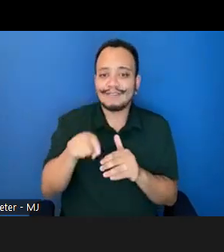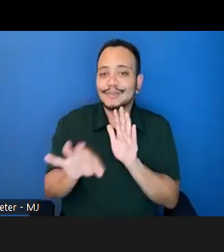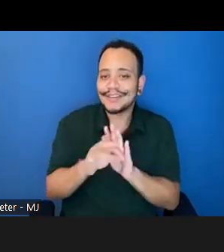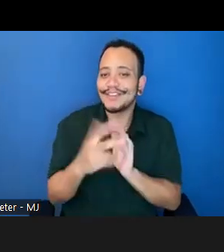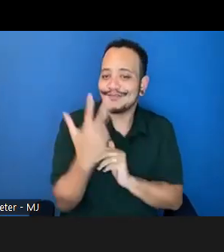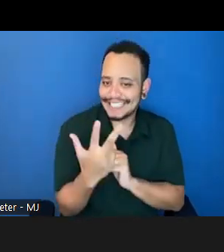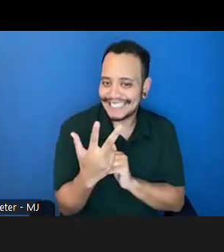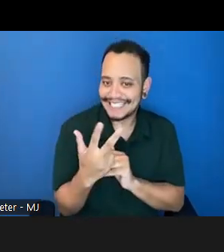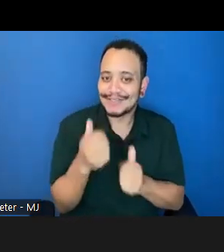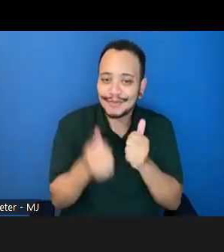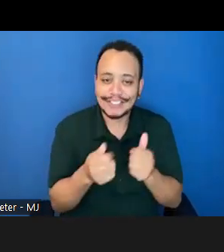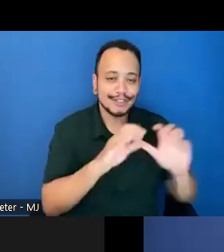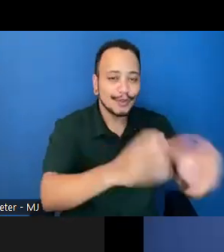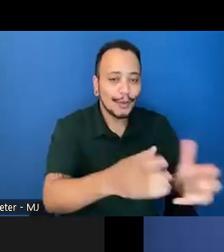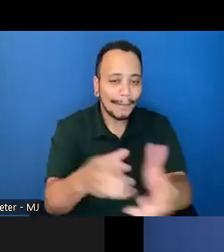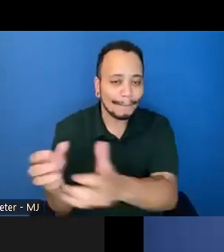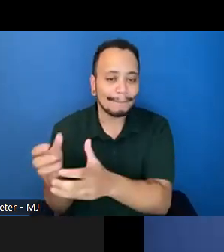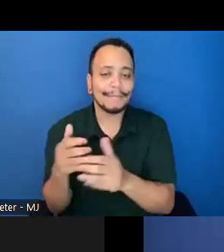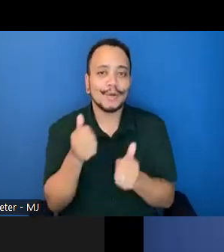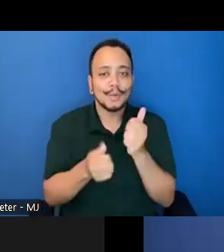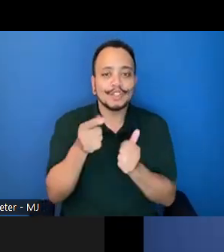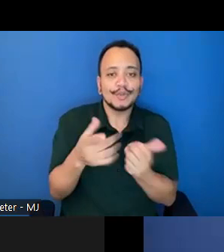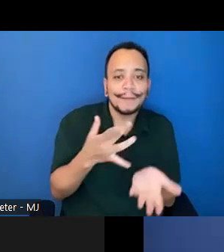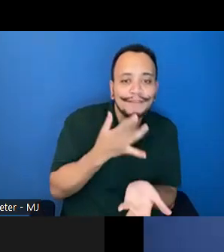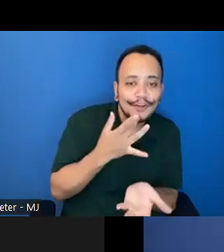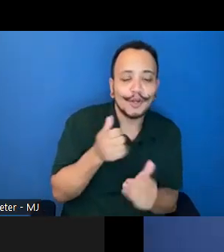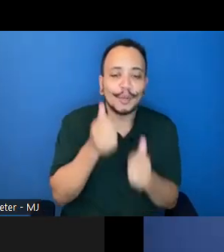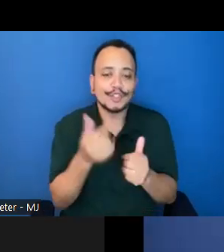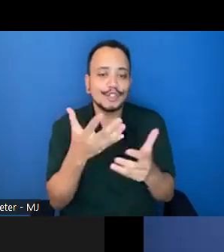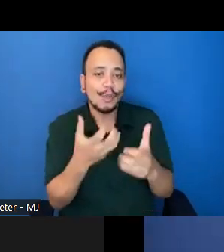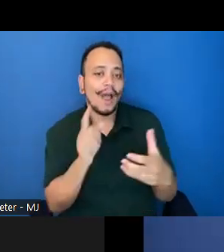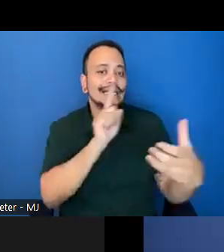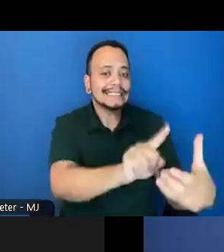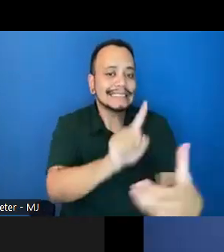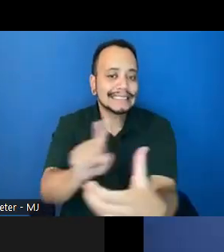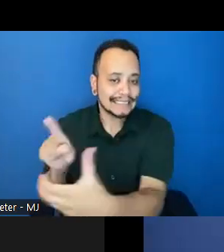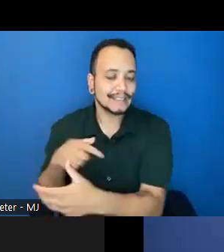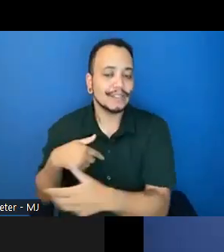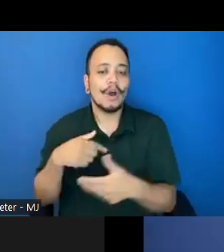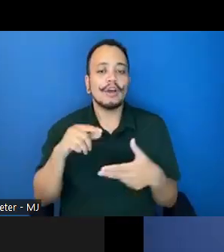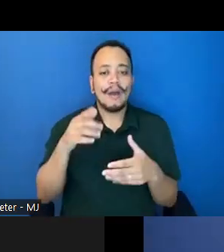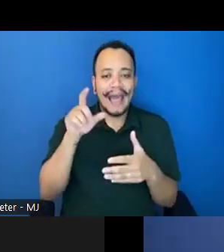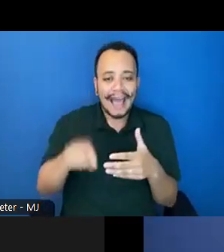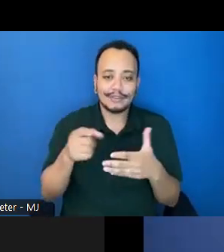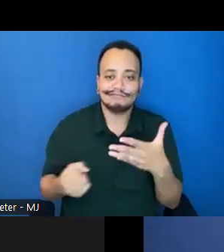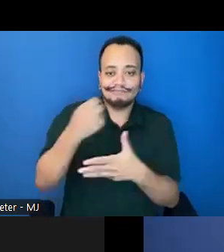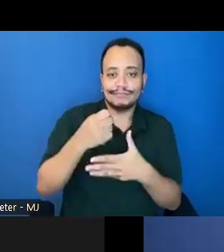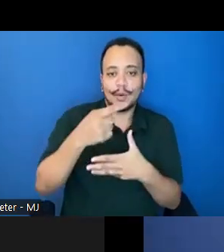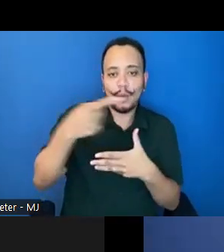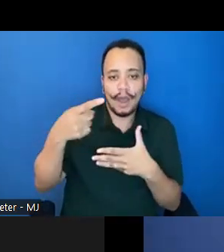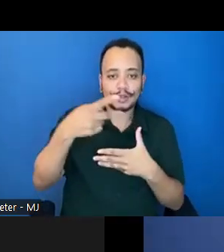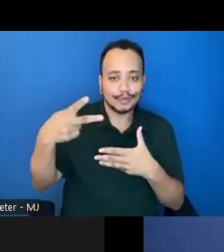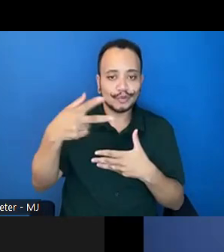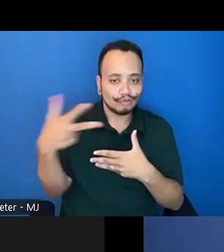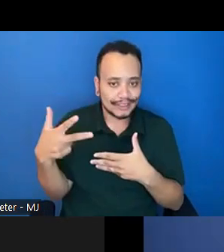preference, just one being the one you would prefer, 2, and then 3. So this is how it works.